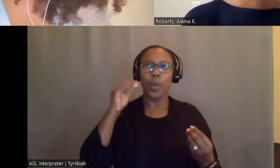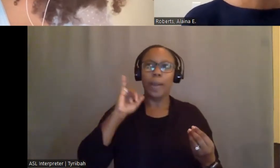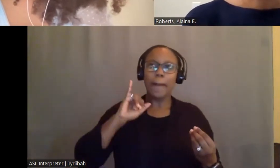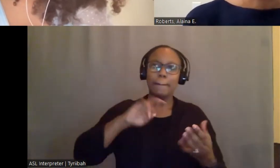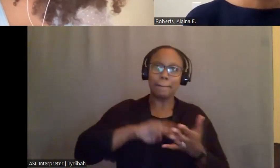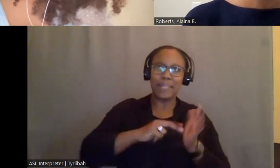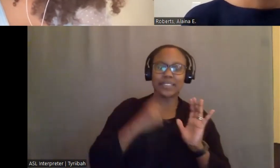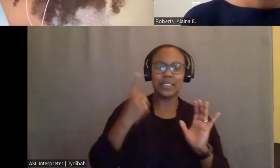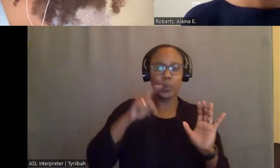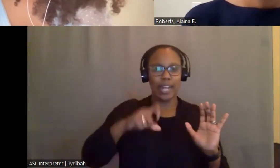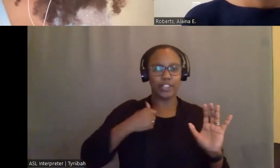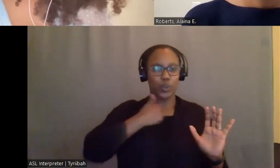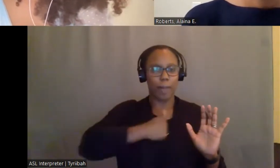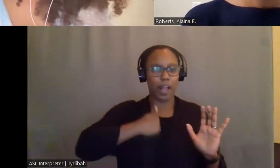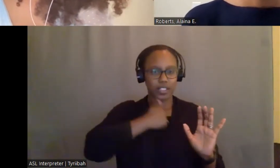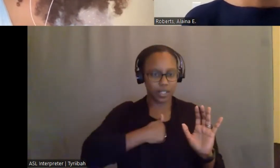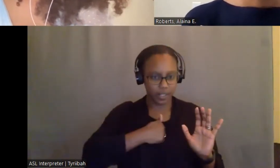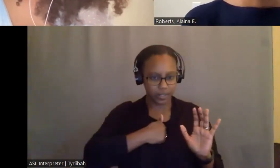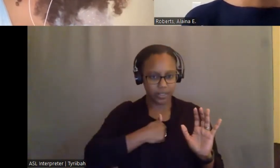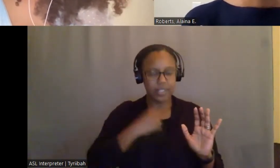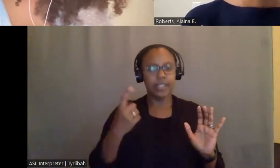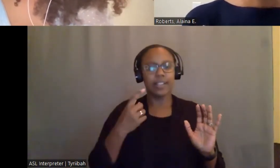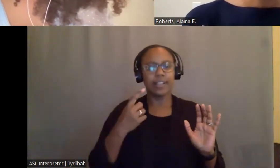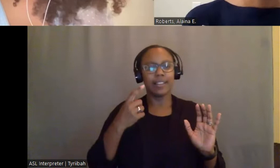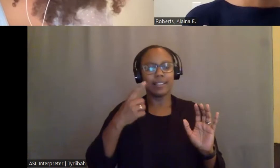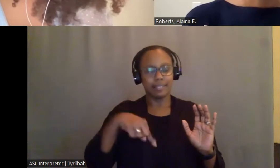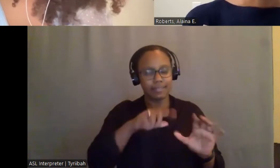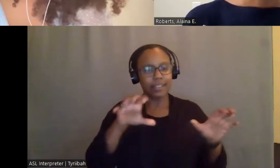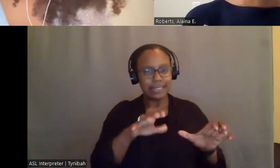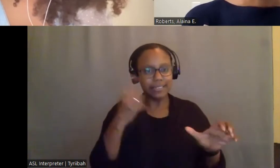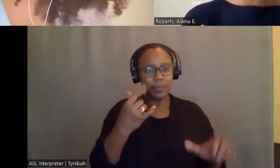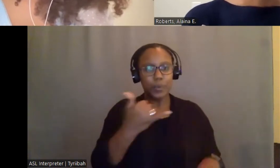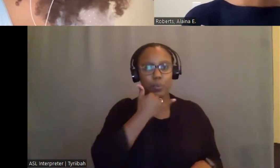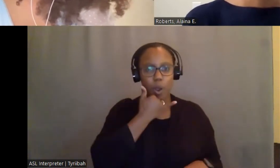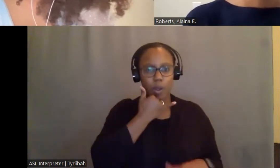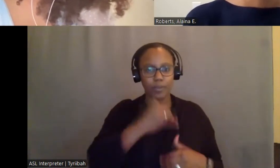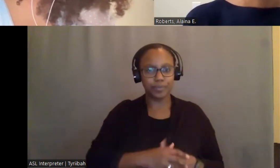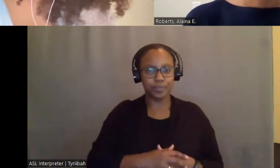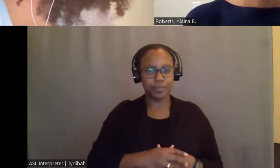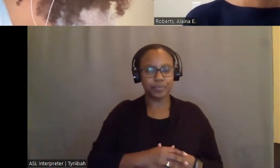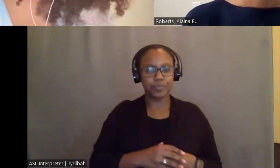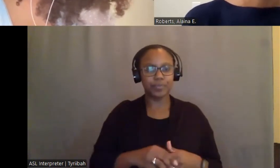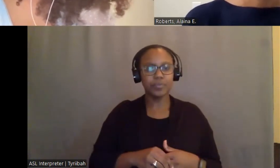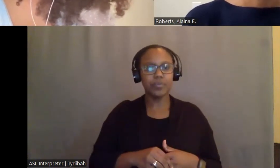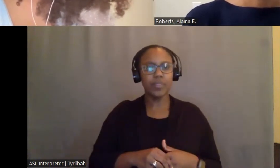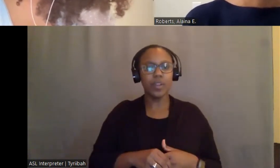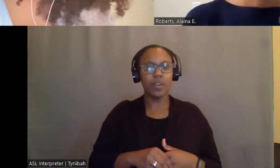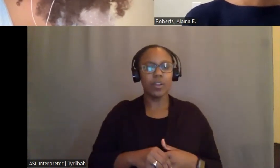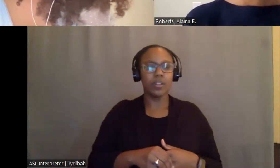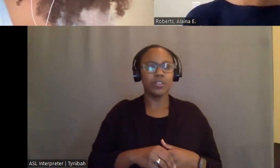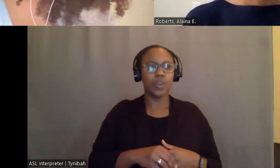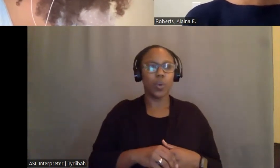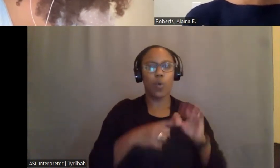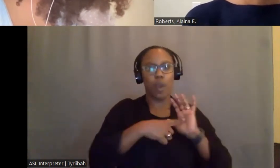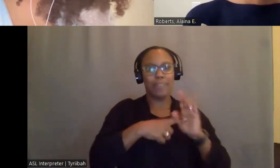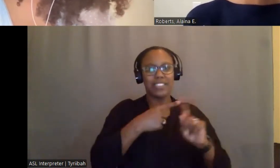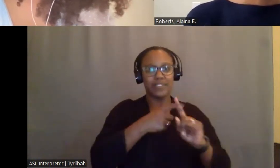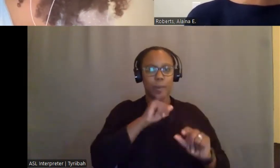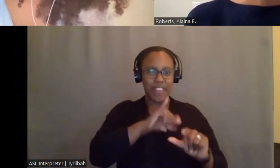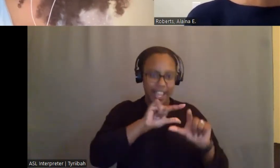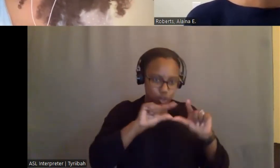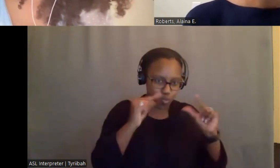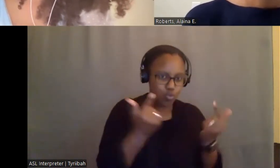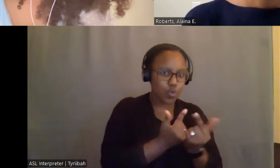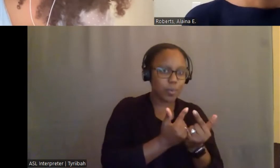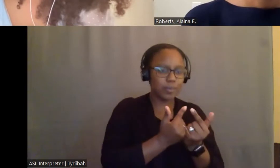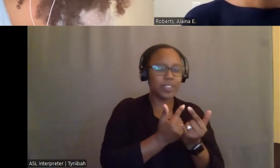done, committed by the representative of the nation or the group who did, you know, the